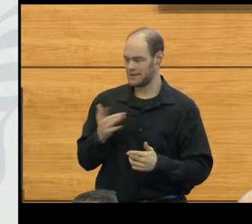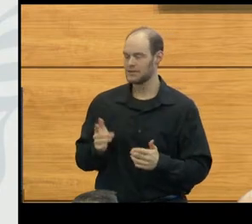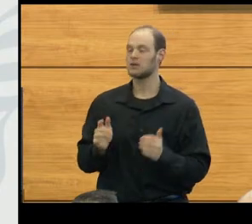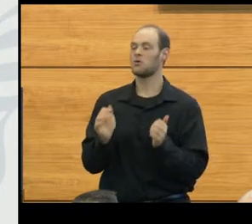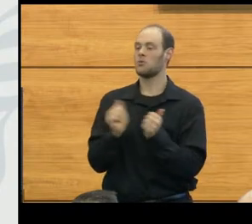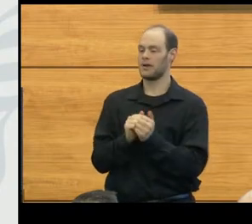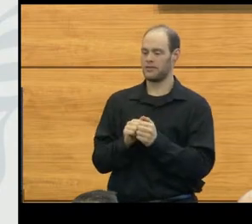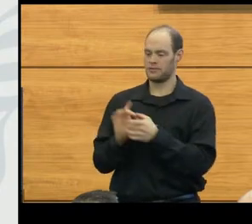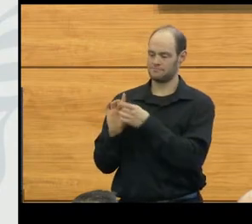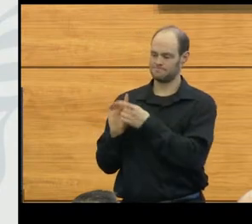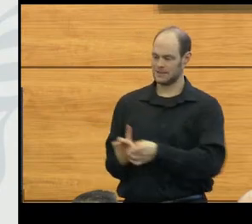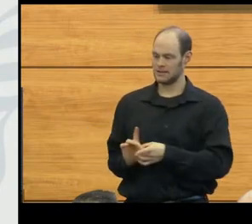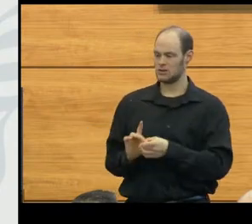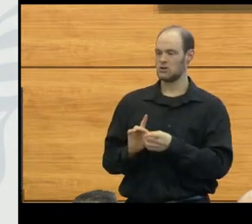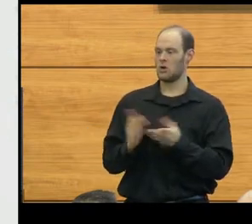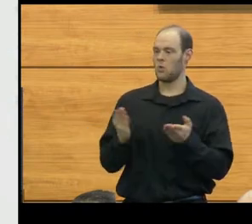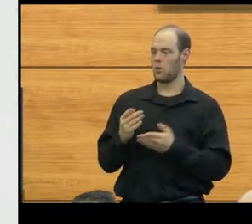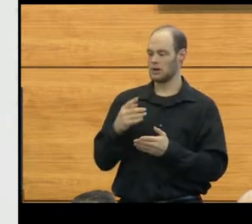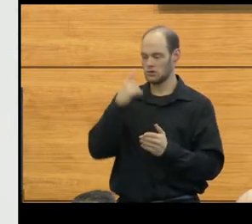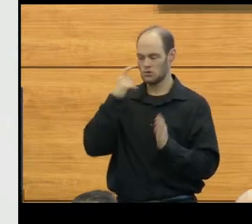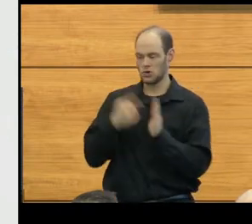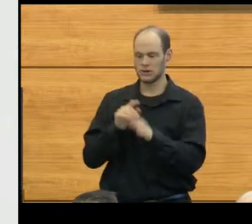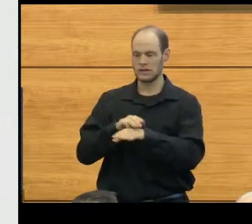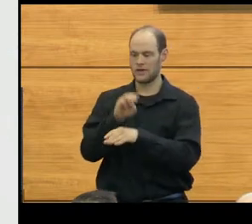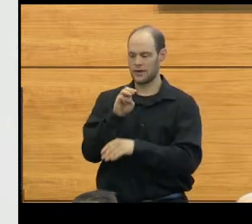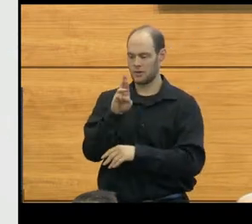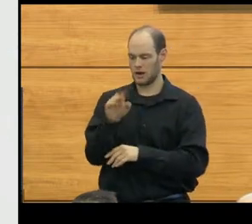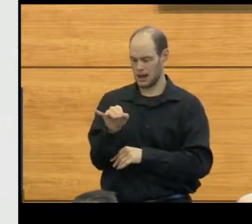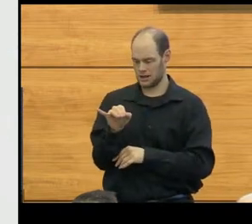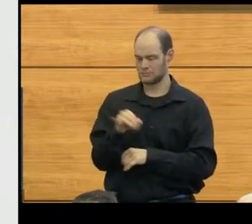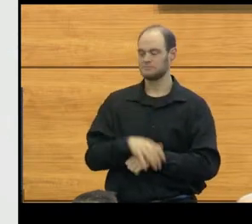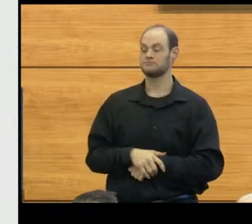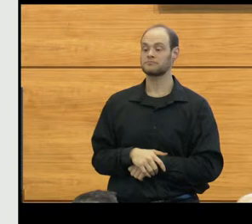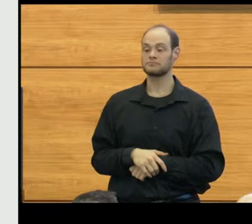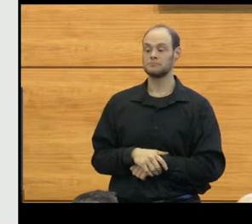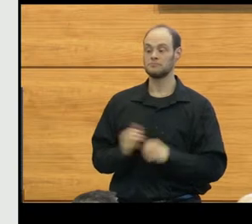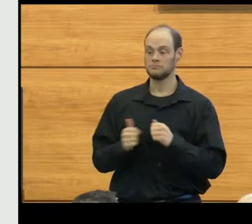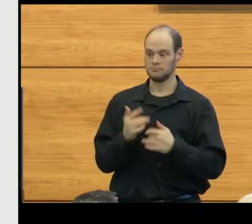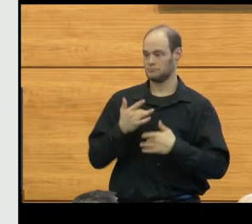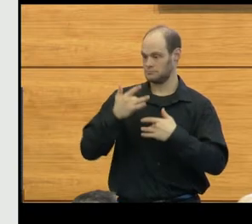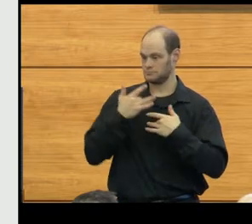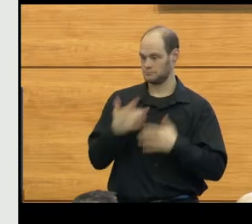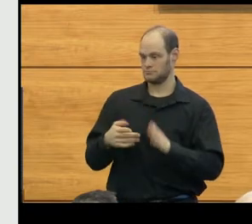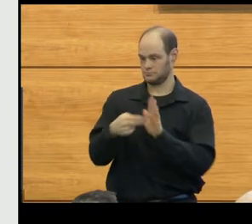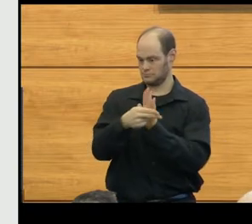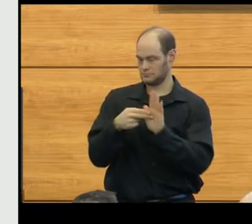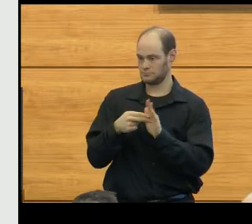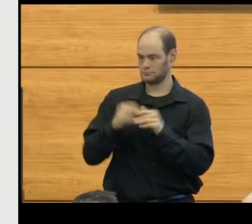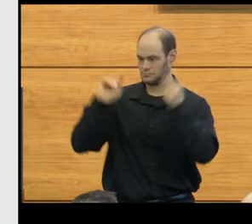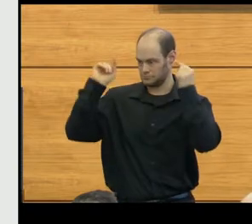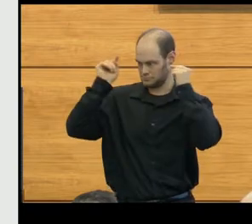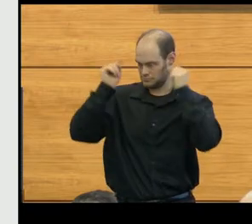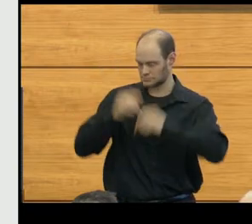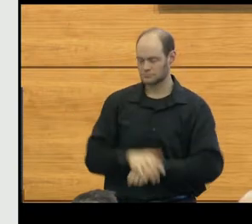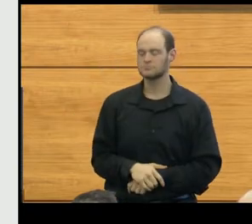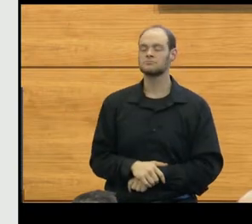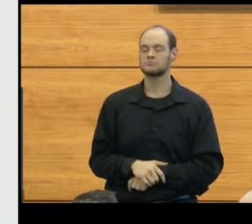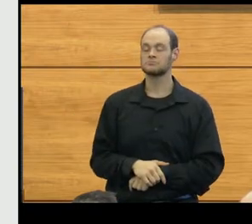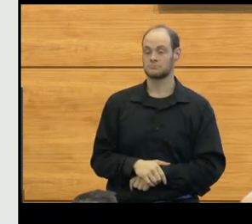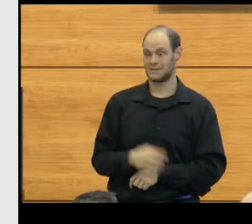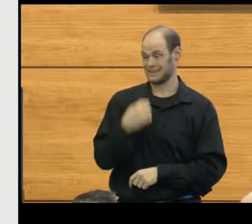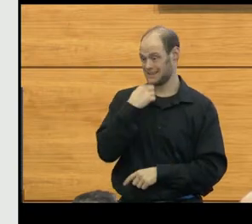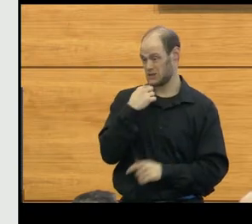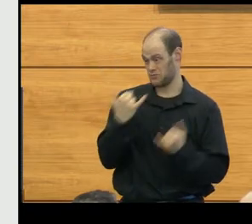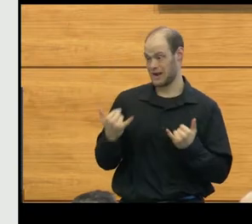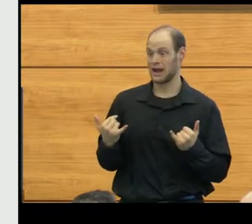if you take it in correlation with what one sees on the MRI scan. And one of the most common symptoms are headaches. And I can tell